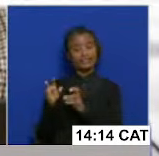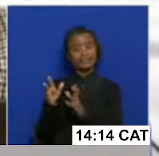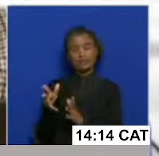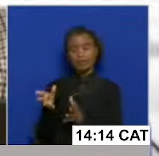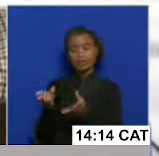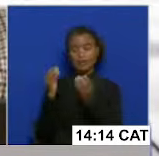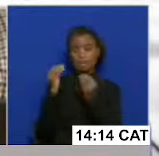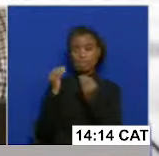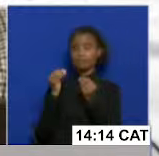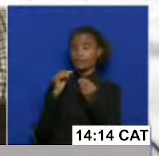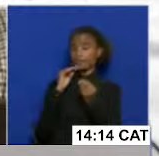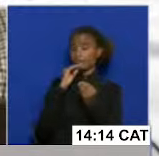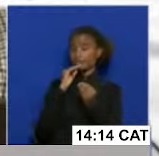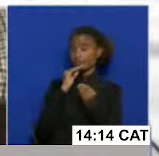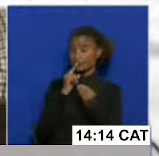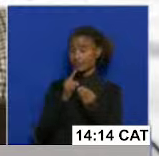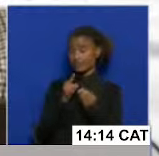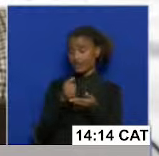of assistance?